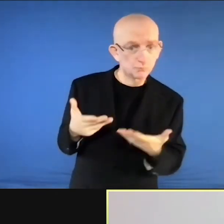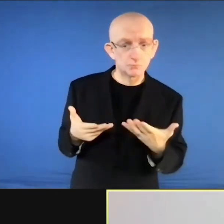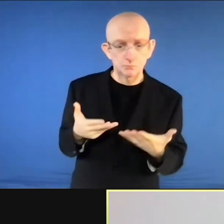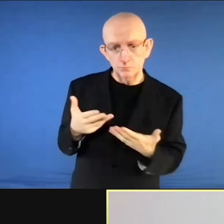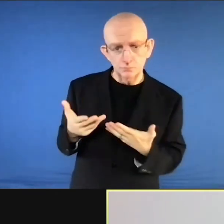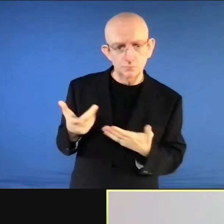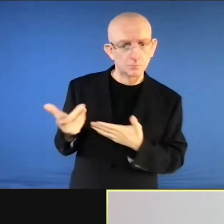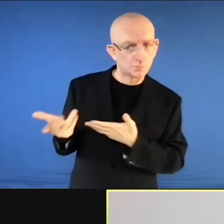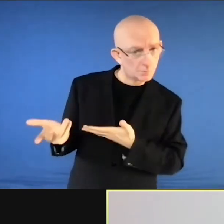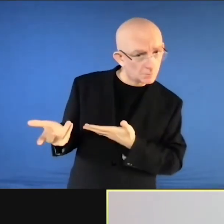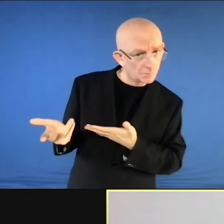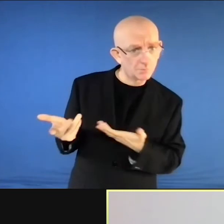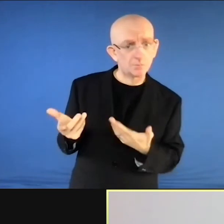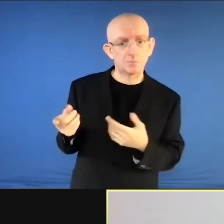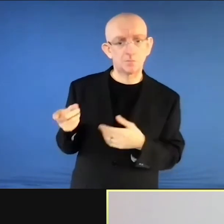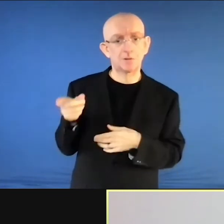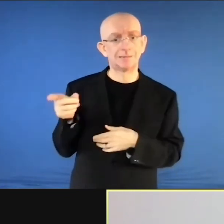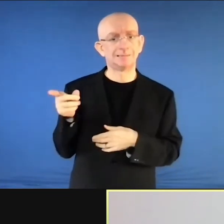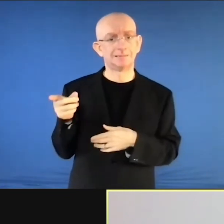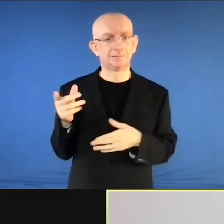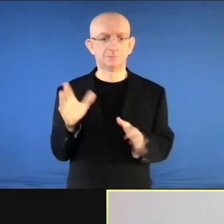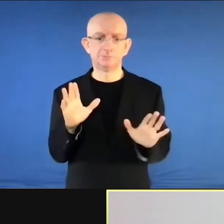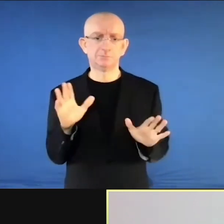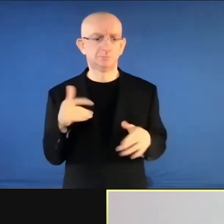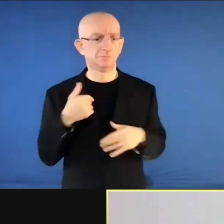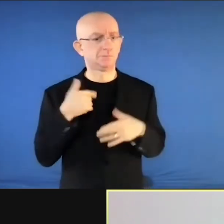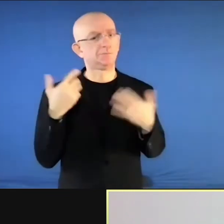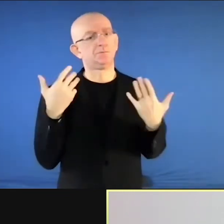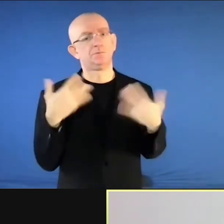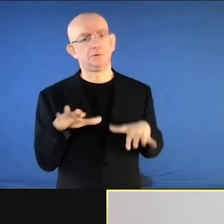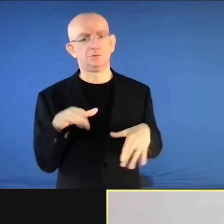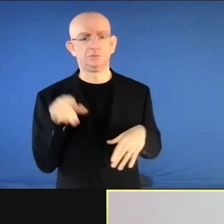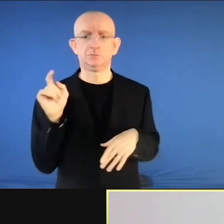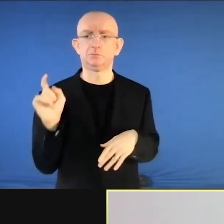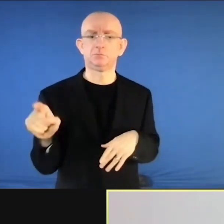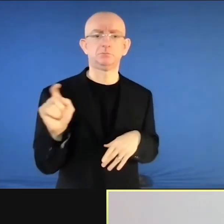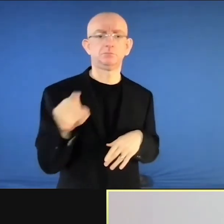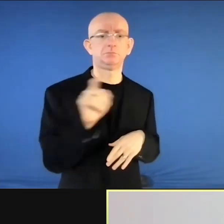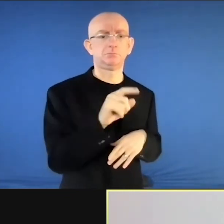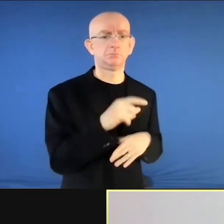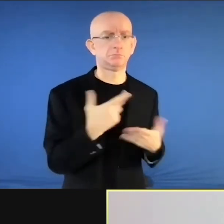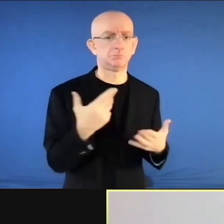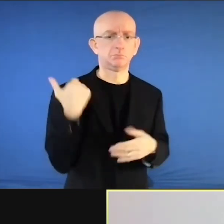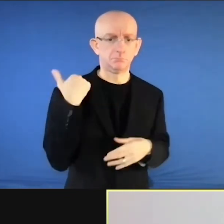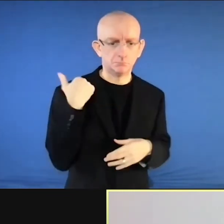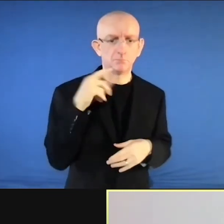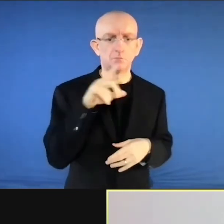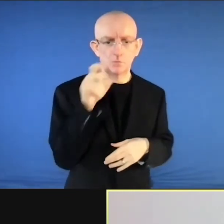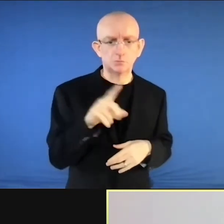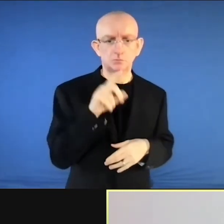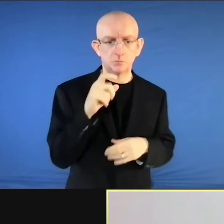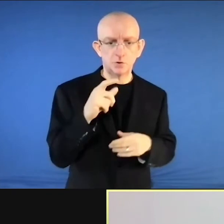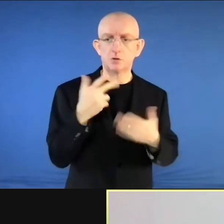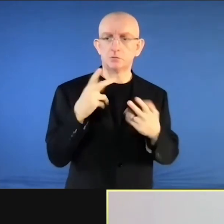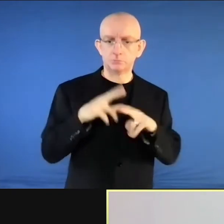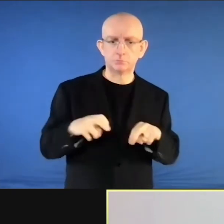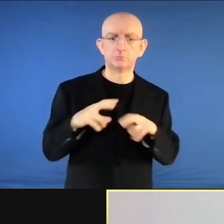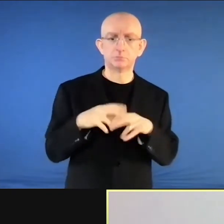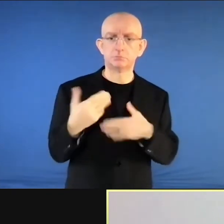several times, but there wasn't change so far. And then one of the participants told me